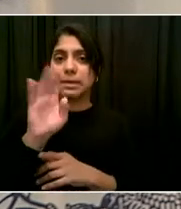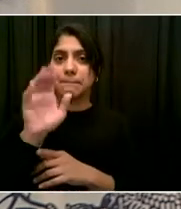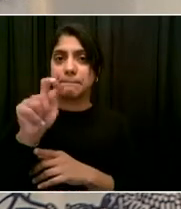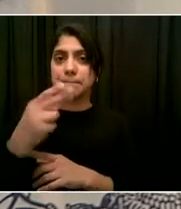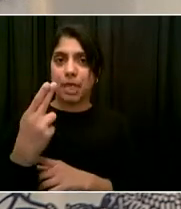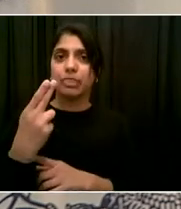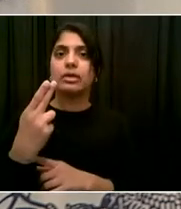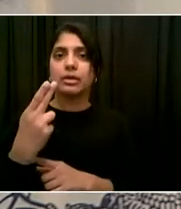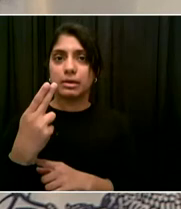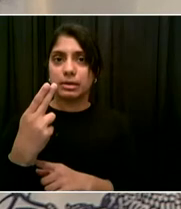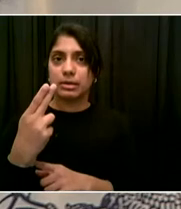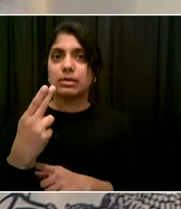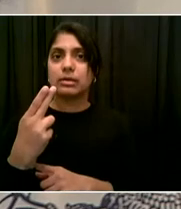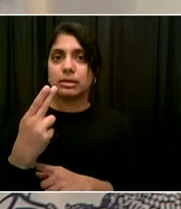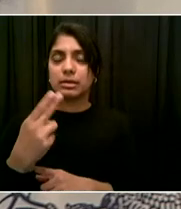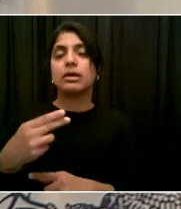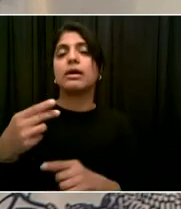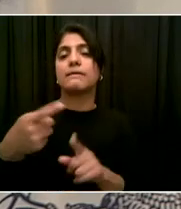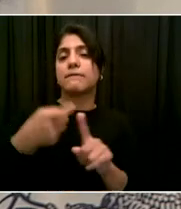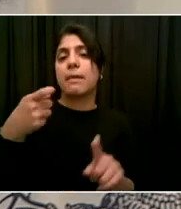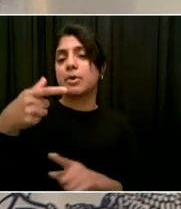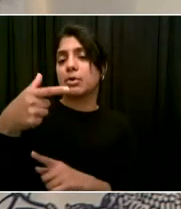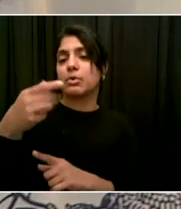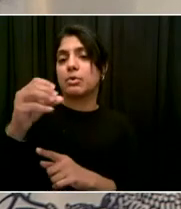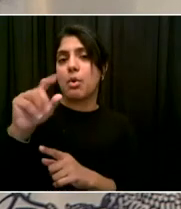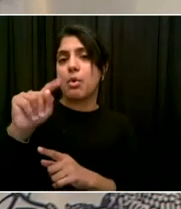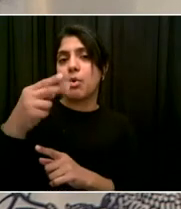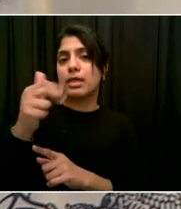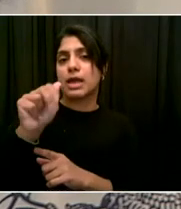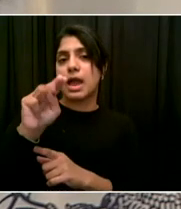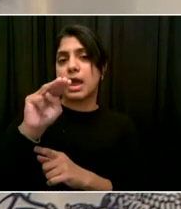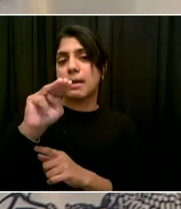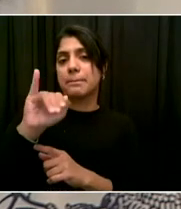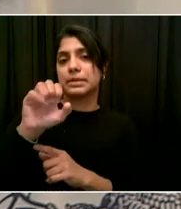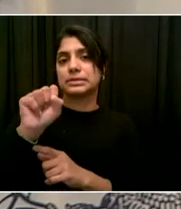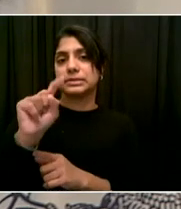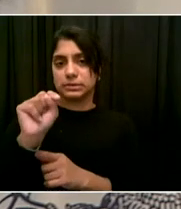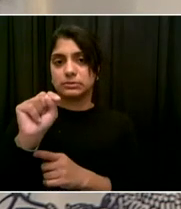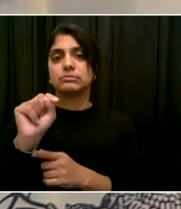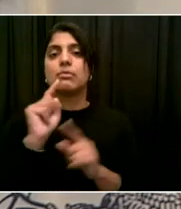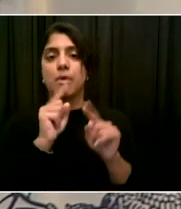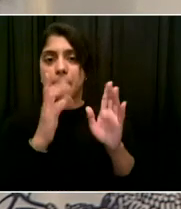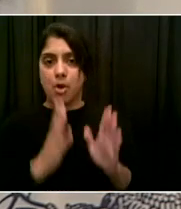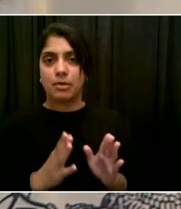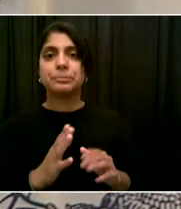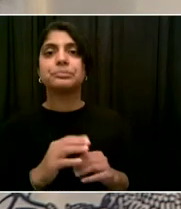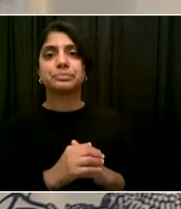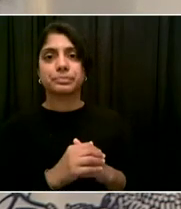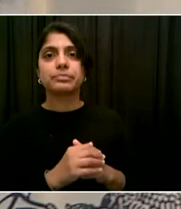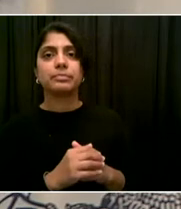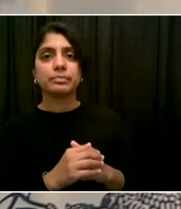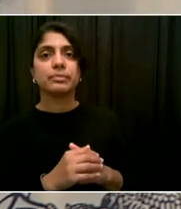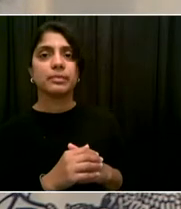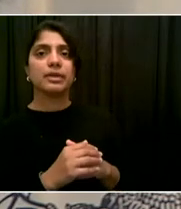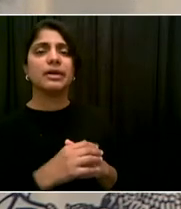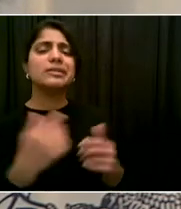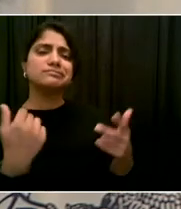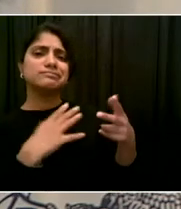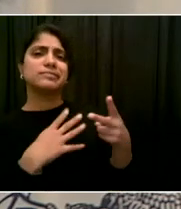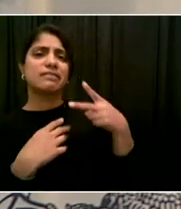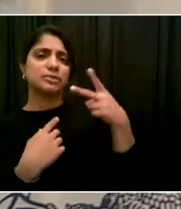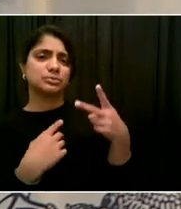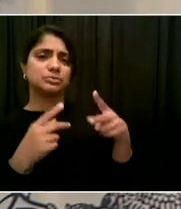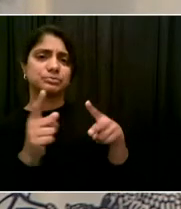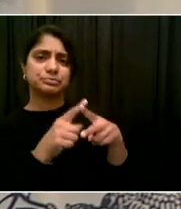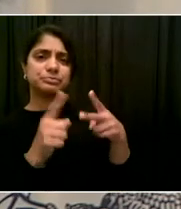up with its employees on whether they're getting that second dose, and that if those employees don't get the second dose, they're